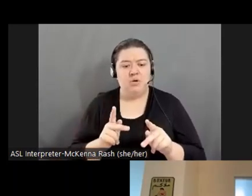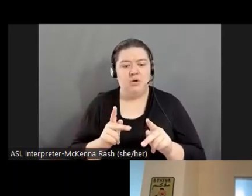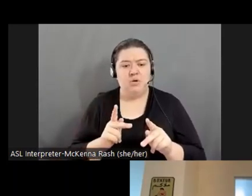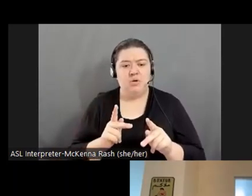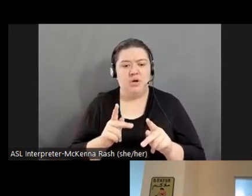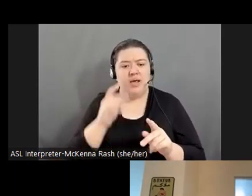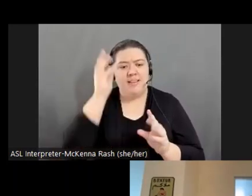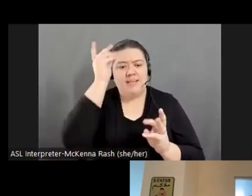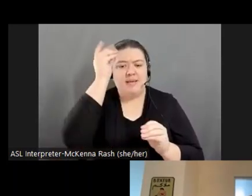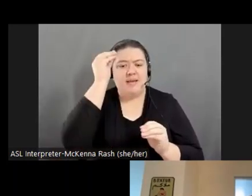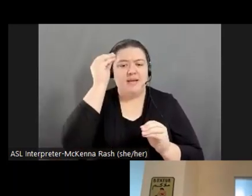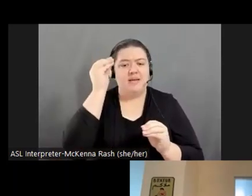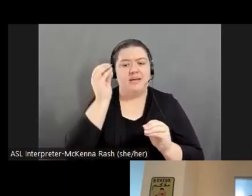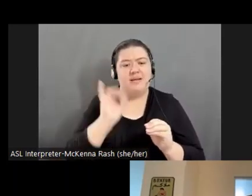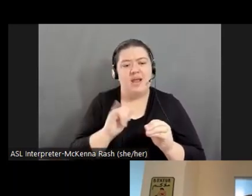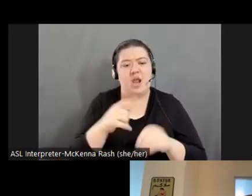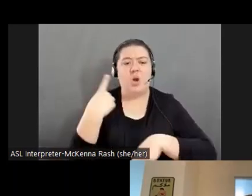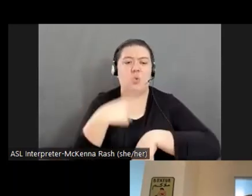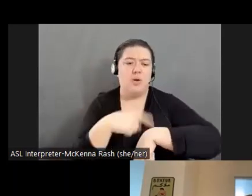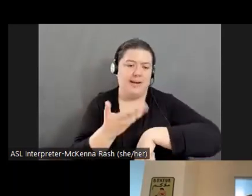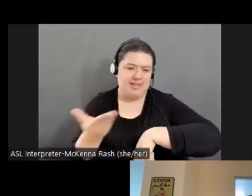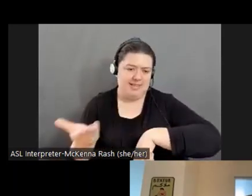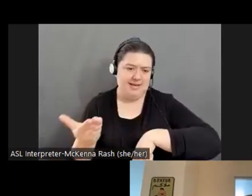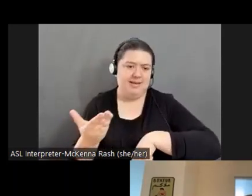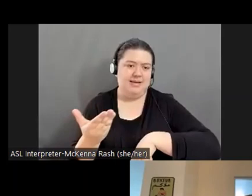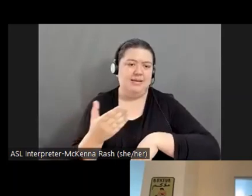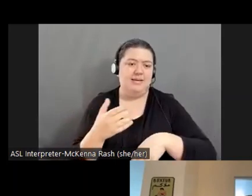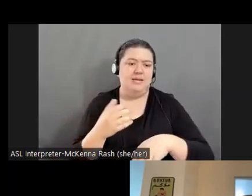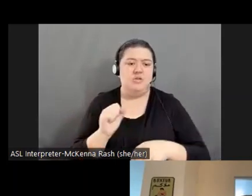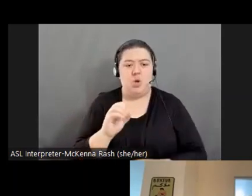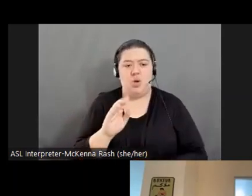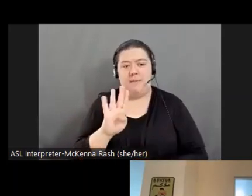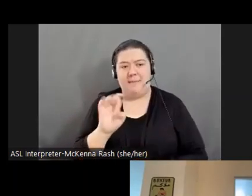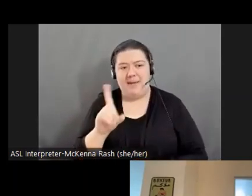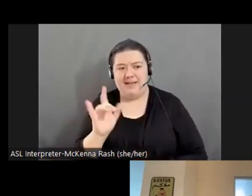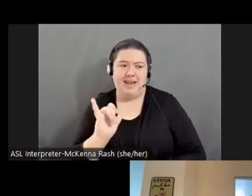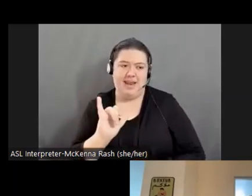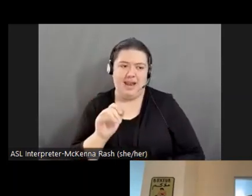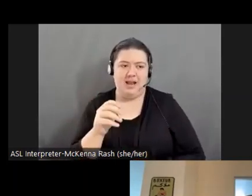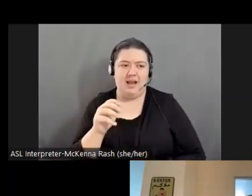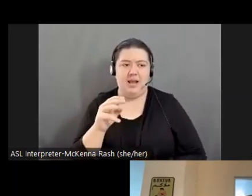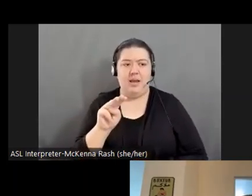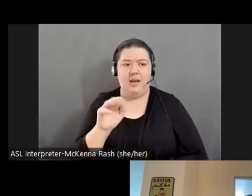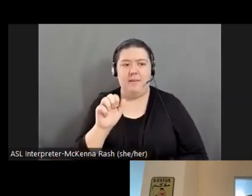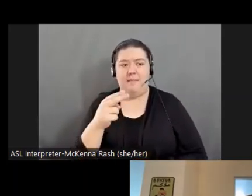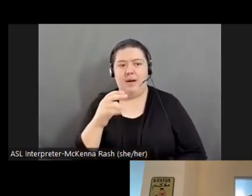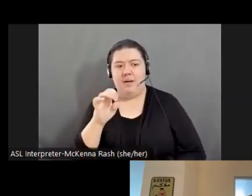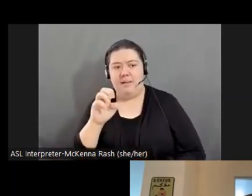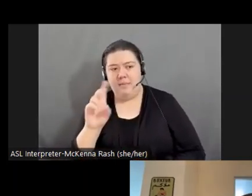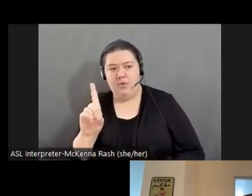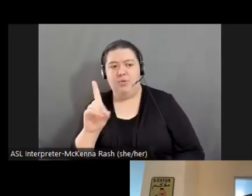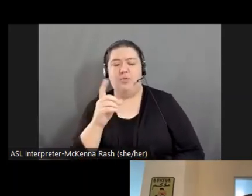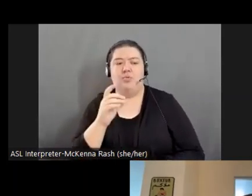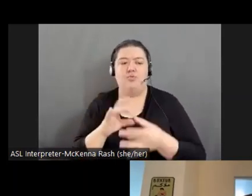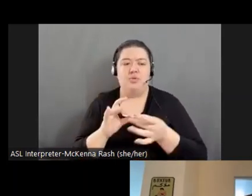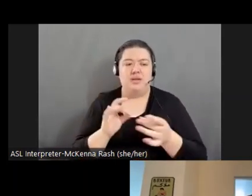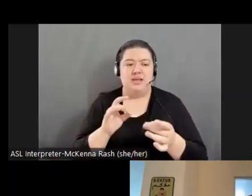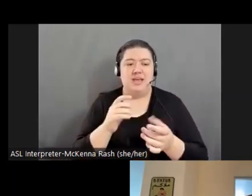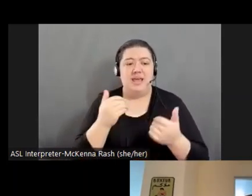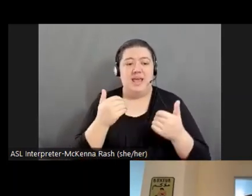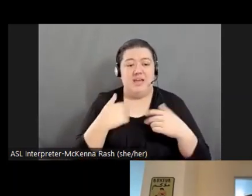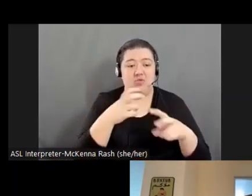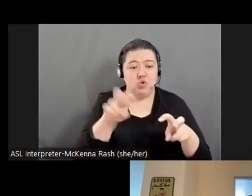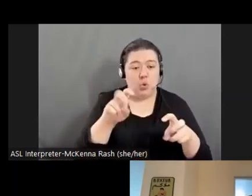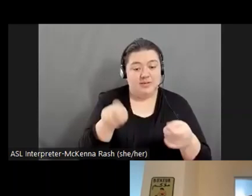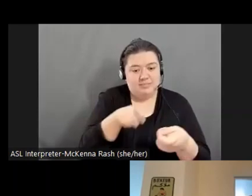are thinking of it as like a one-time thing, less so bands like Mahmood was saying, where it's like they already have a tour, they have these specific dates, they want to